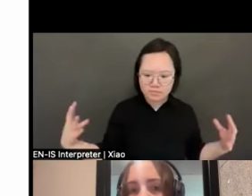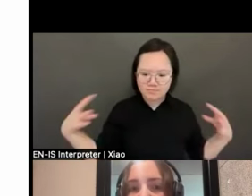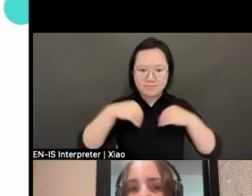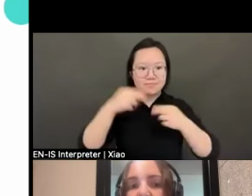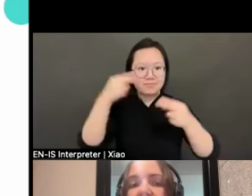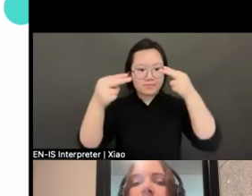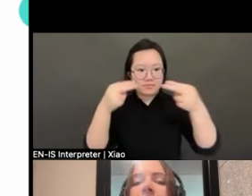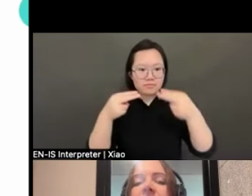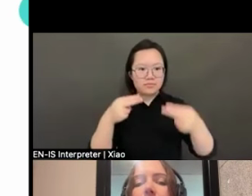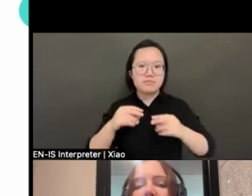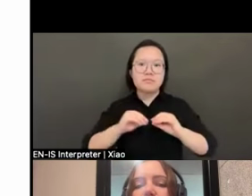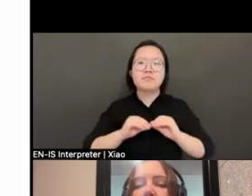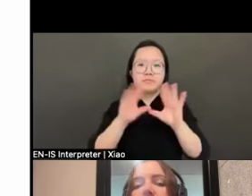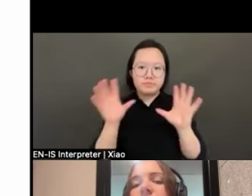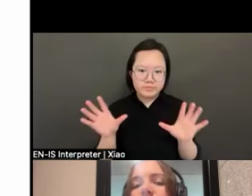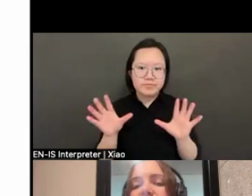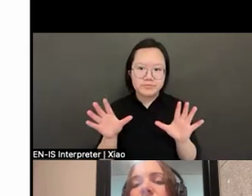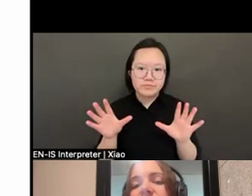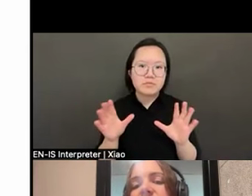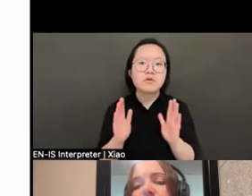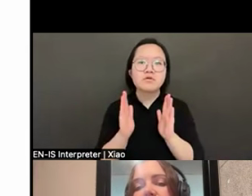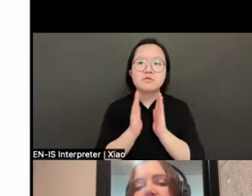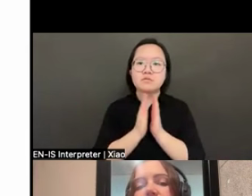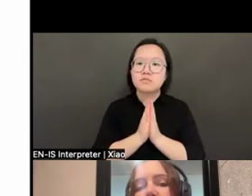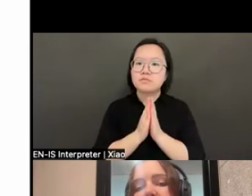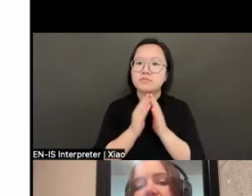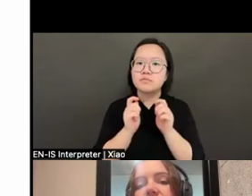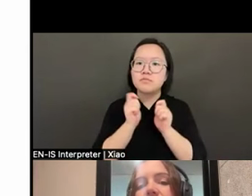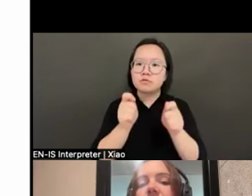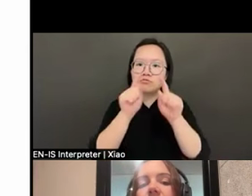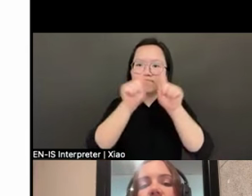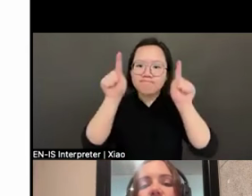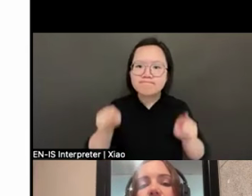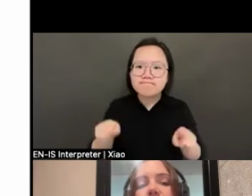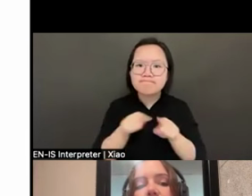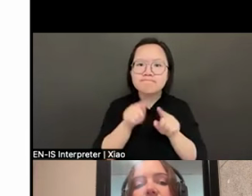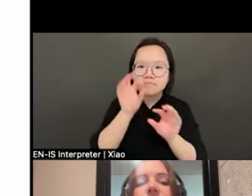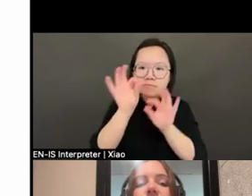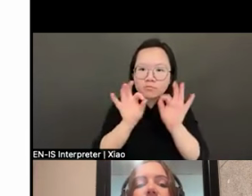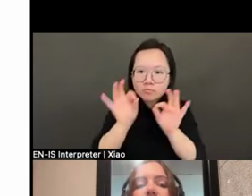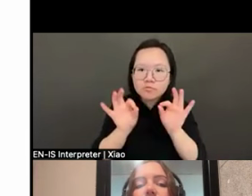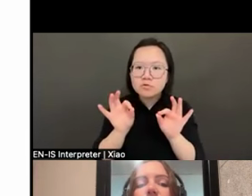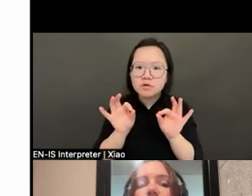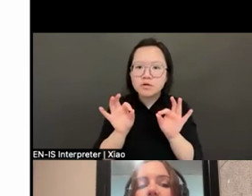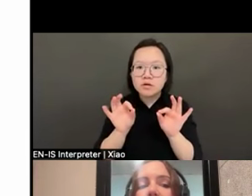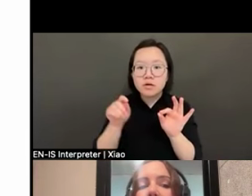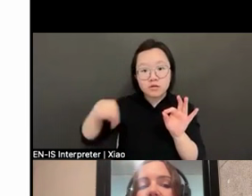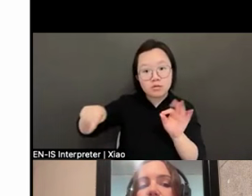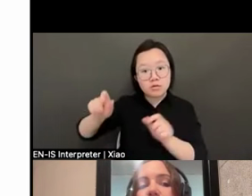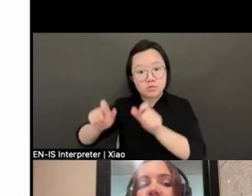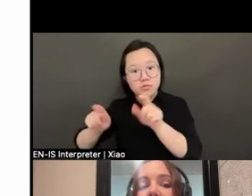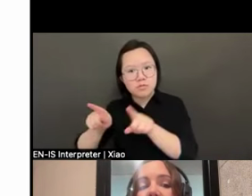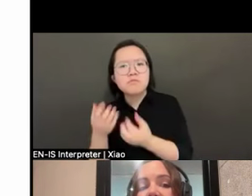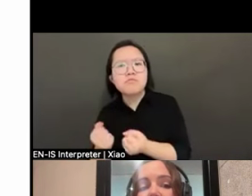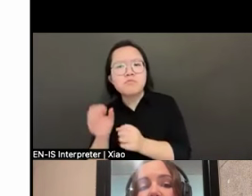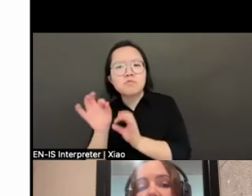This is one way to do it. Measurable. So can you clearly see what success looks like and track progress? So this is also in